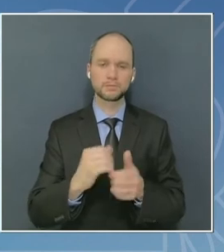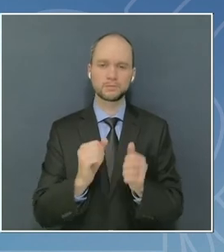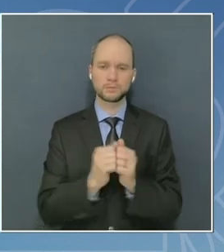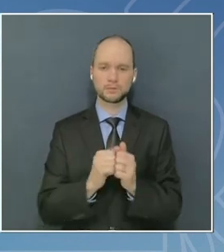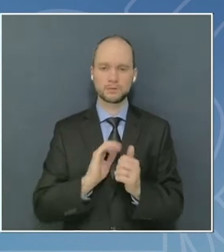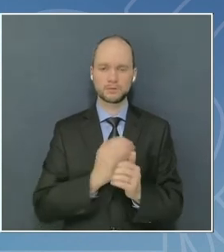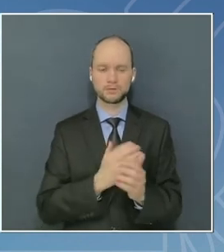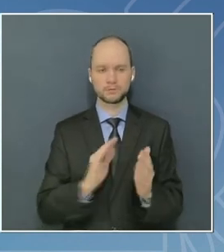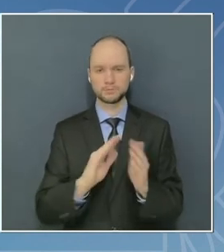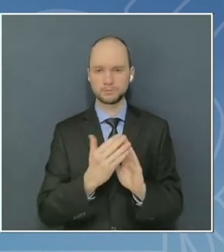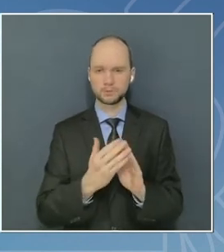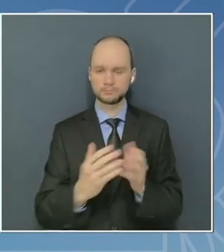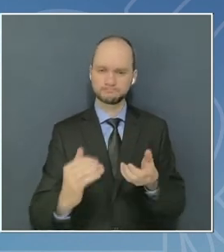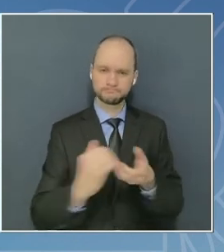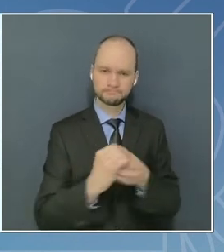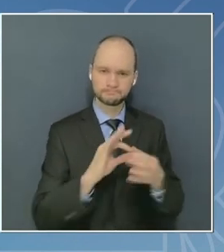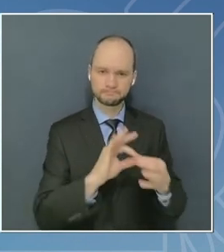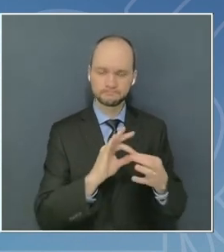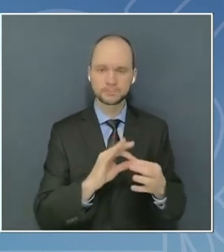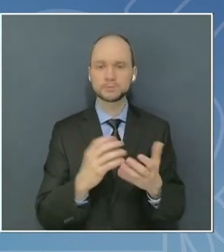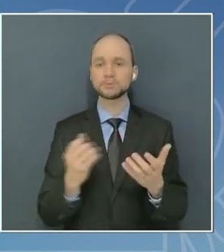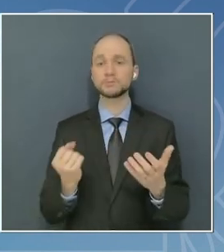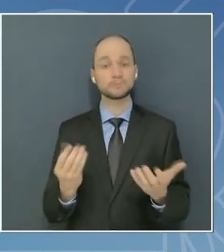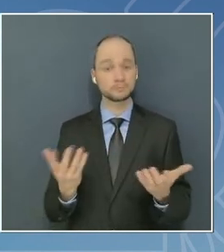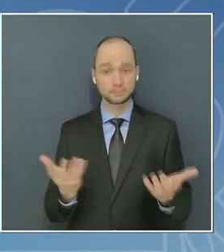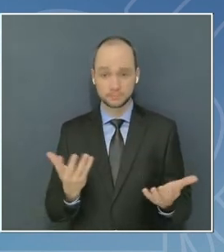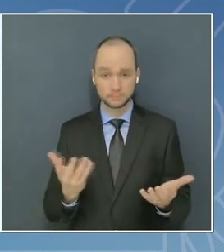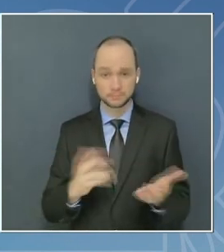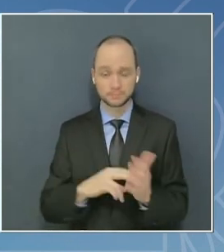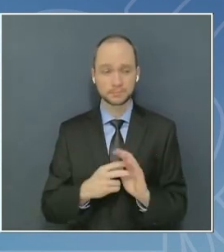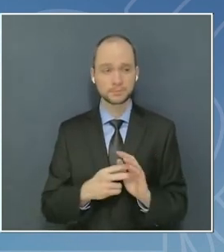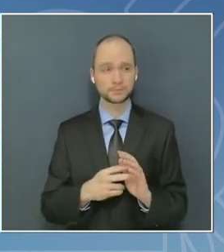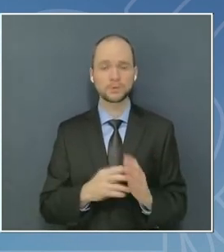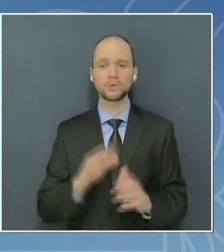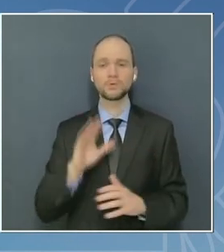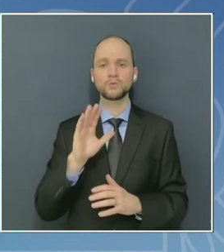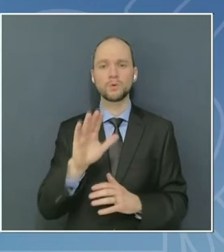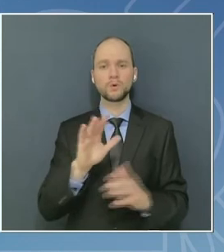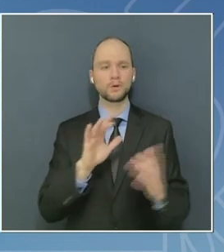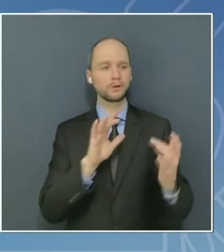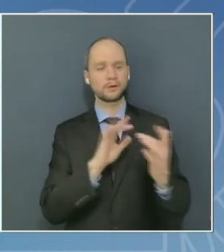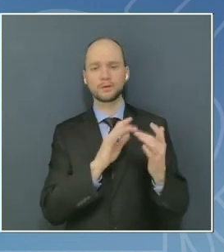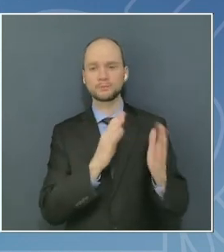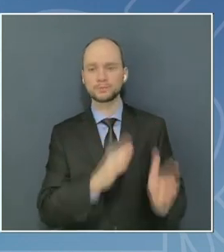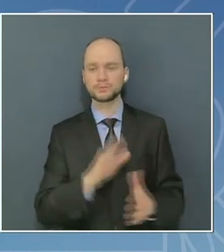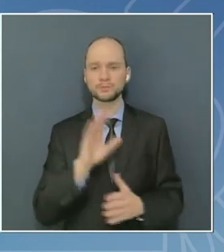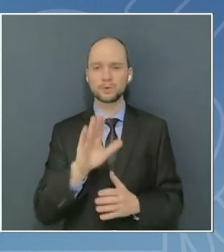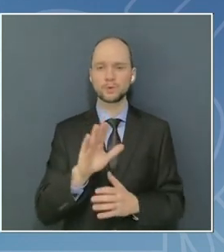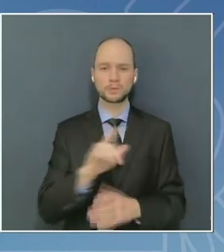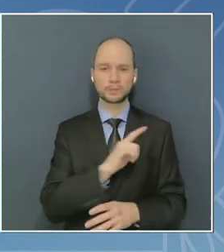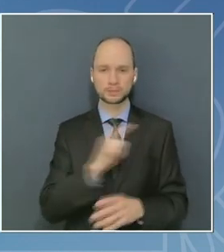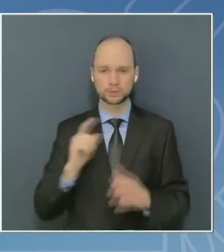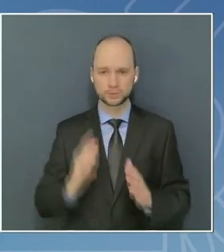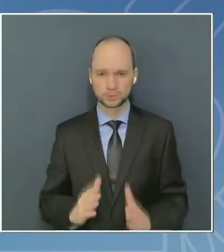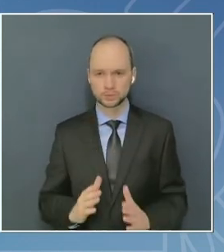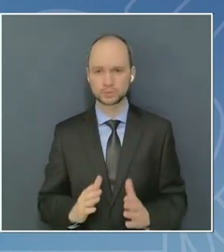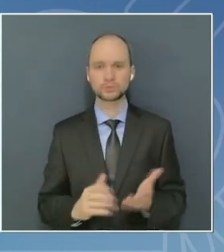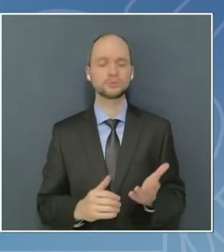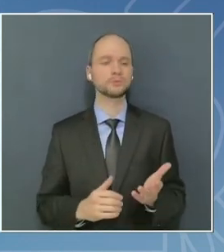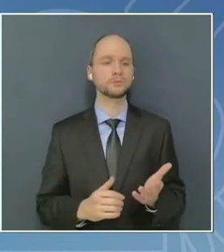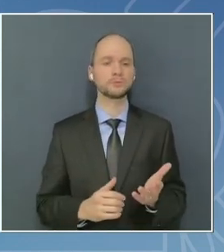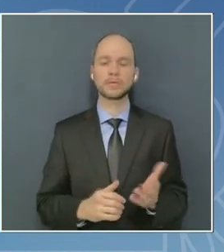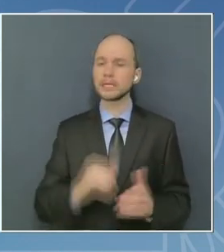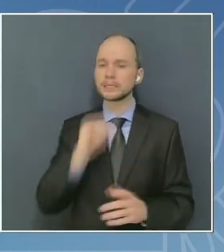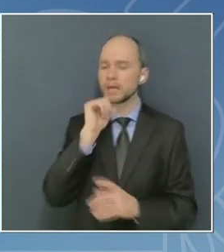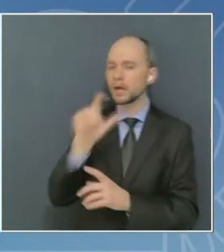you know, and also go to your contact person, your legislator, all right? I'm not as a lobbyist,